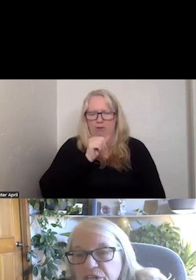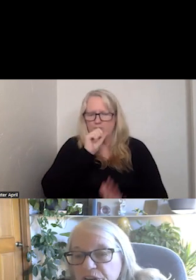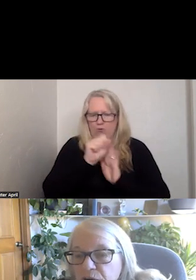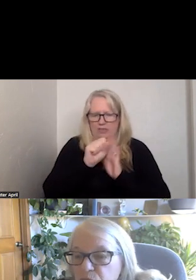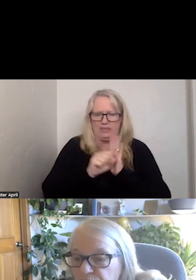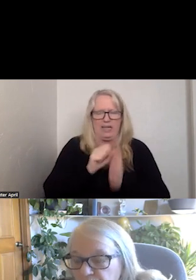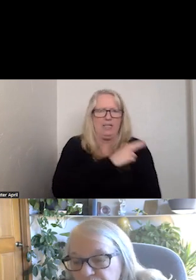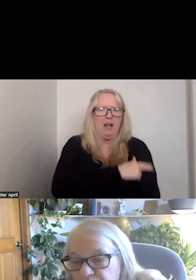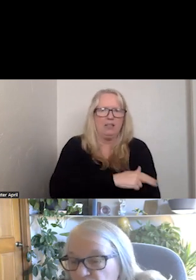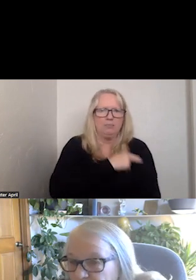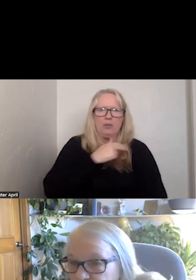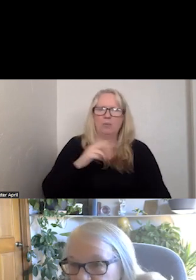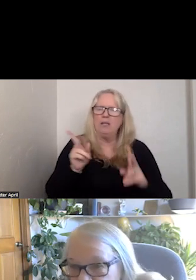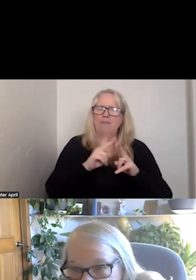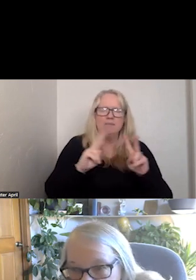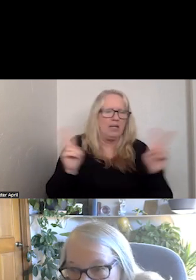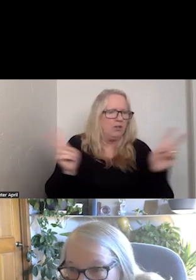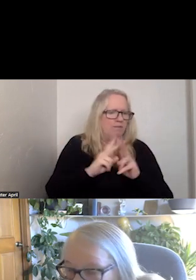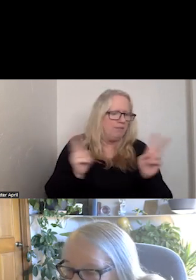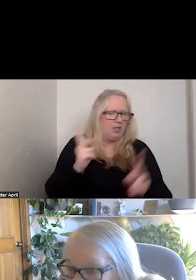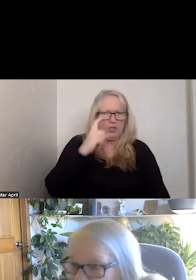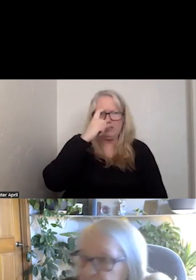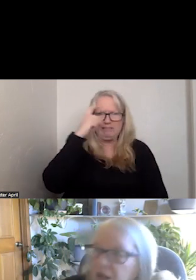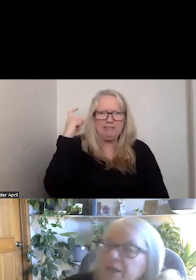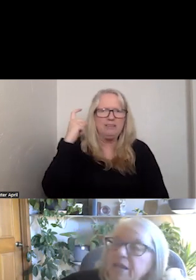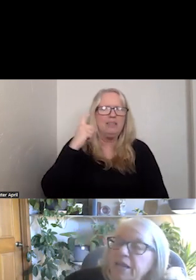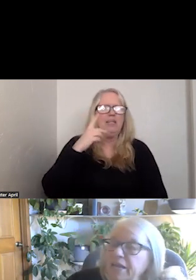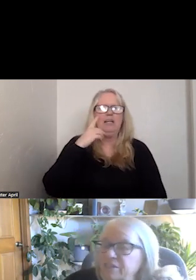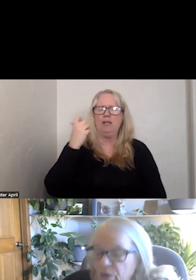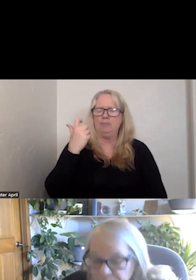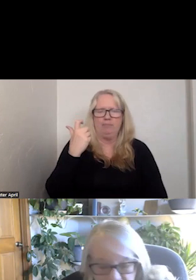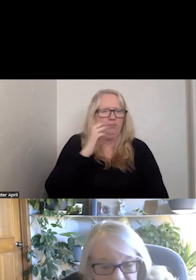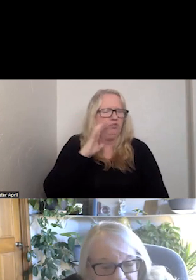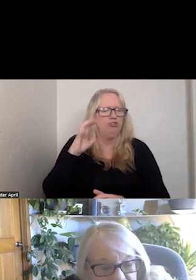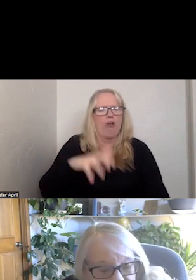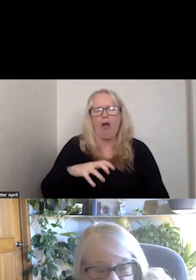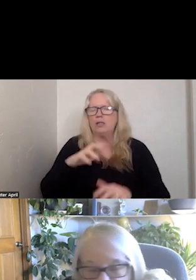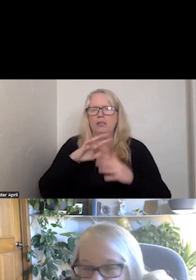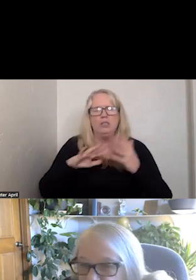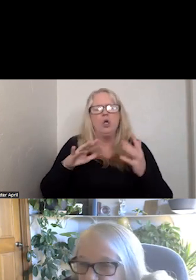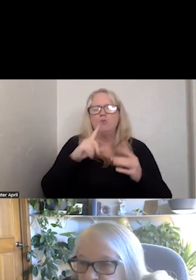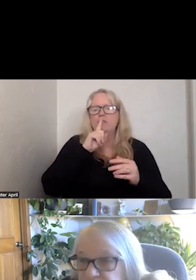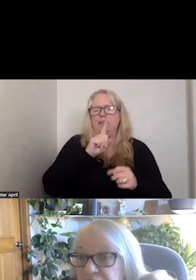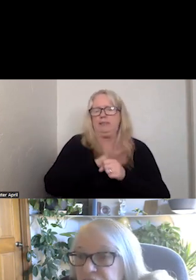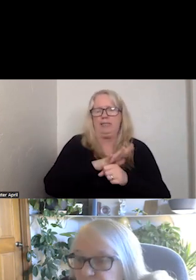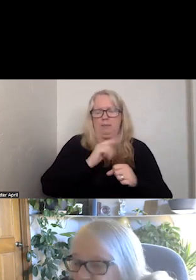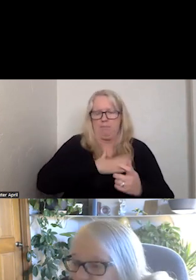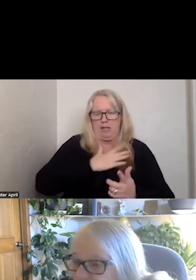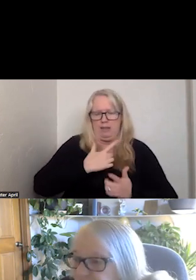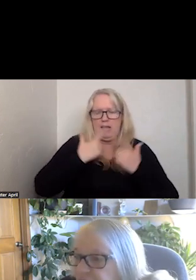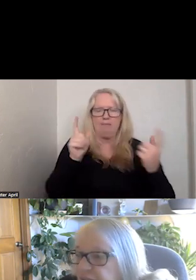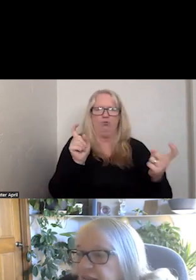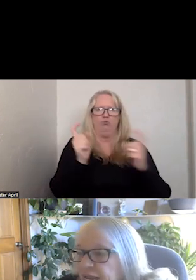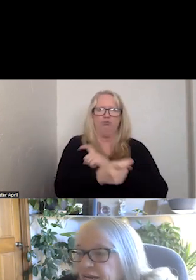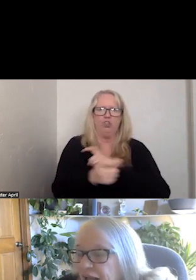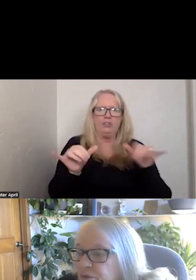Those years were very, very traumatic. I had ECT, insulin shock. And so I kind of dedicated my life to make system